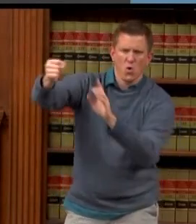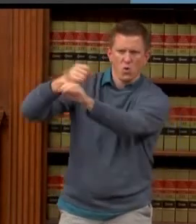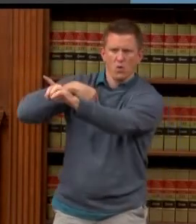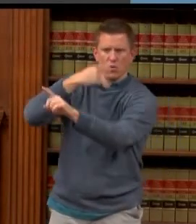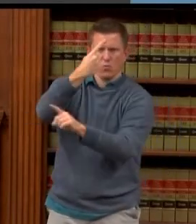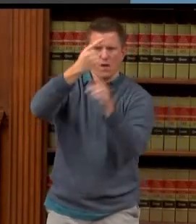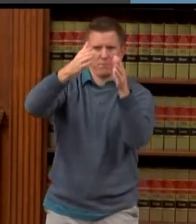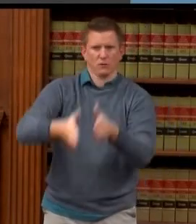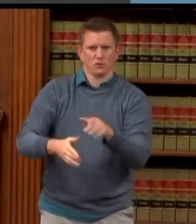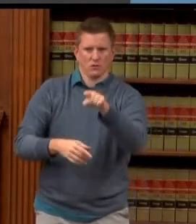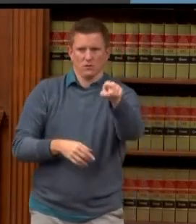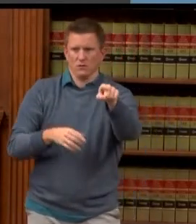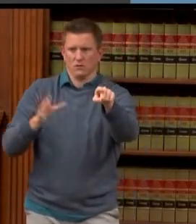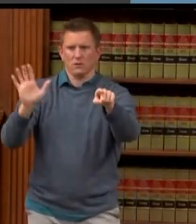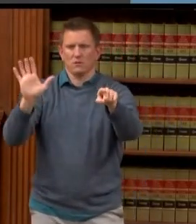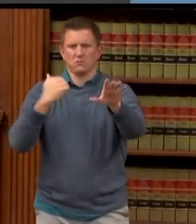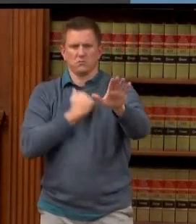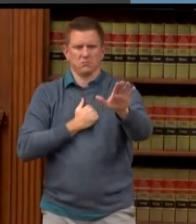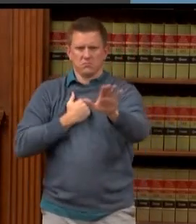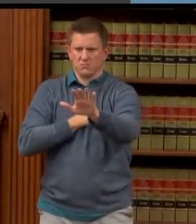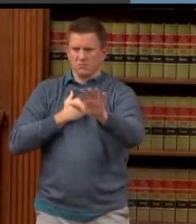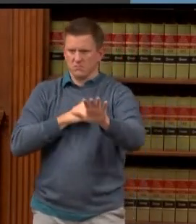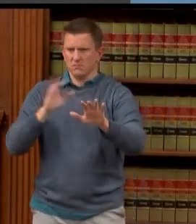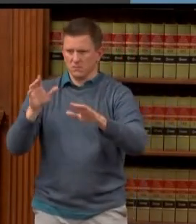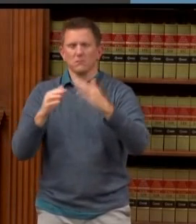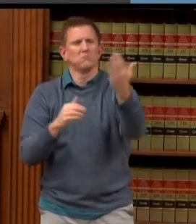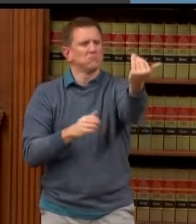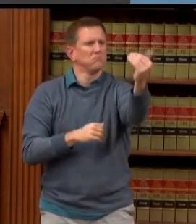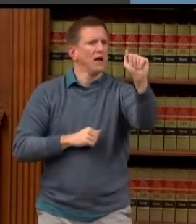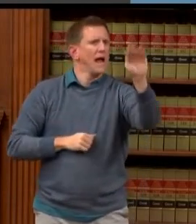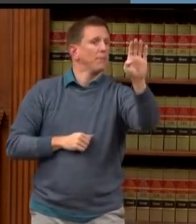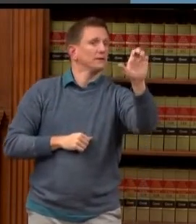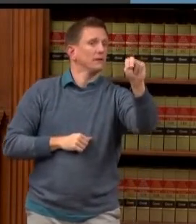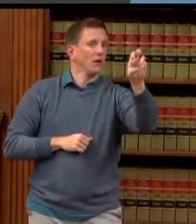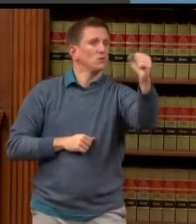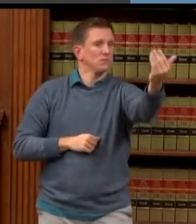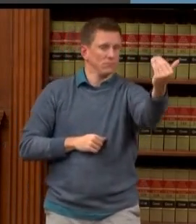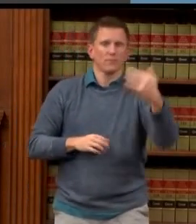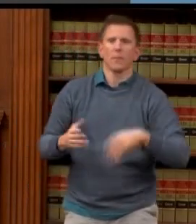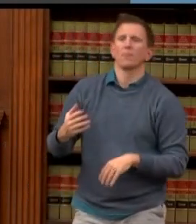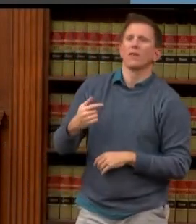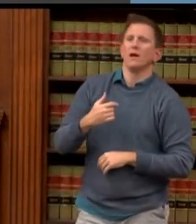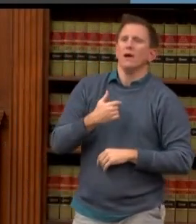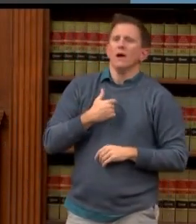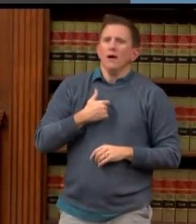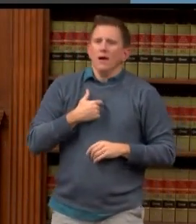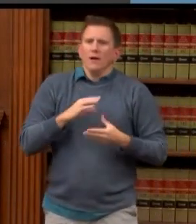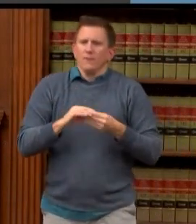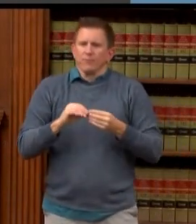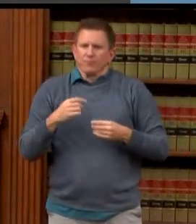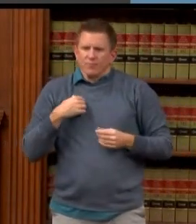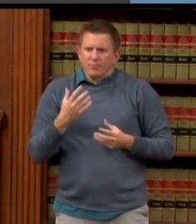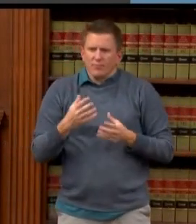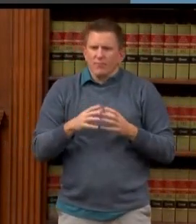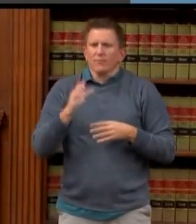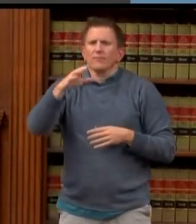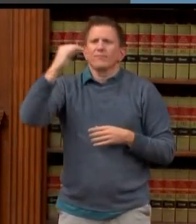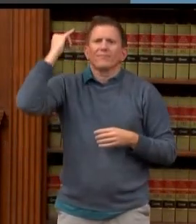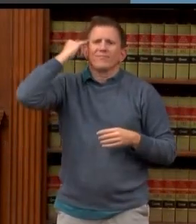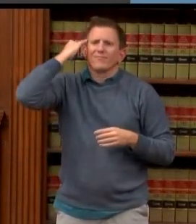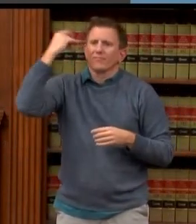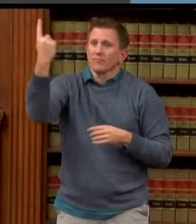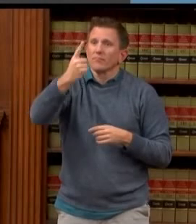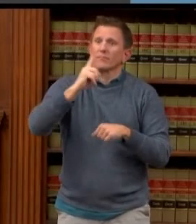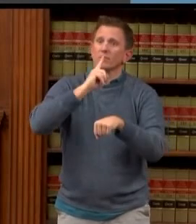Sorry. Jeff Cook from ABC News. I was wondering when a complaint comes in, let's say, of a house party going on, who exactly is showing up